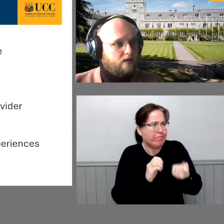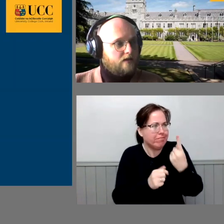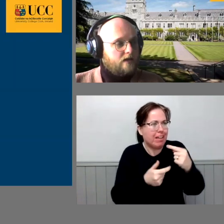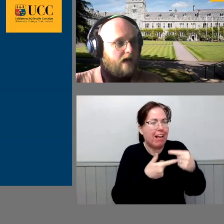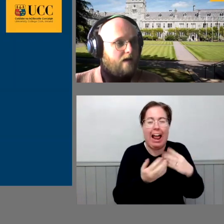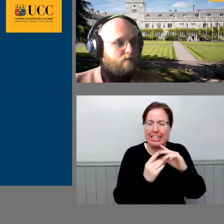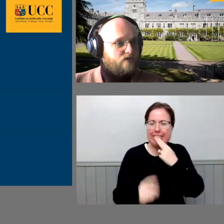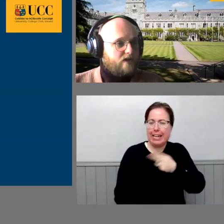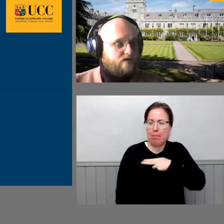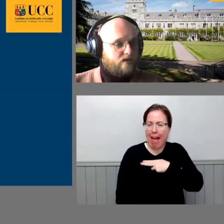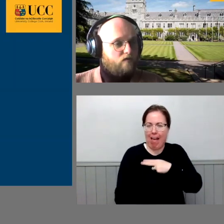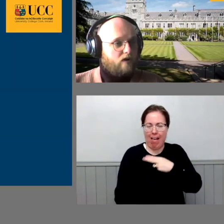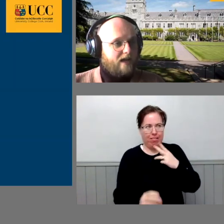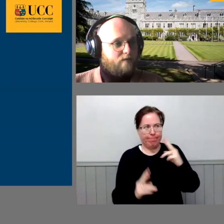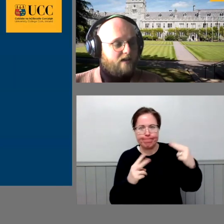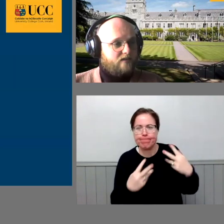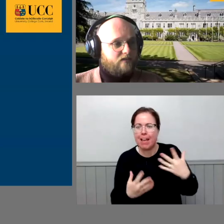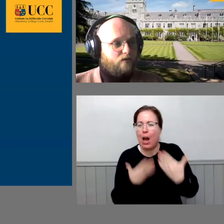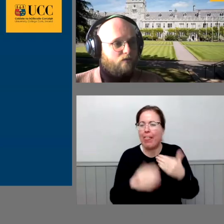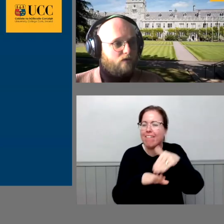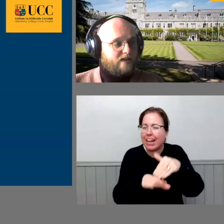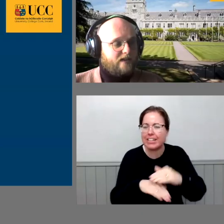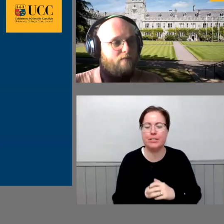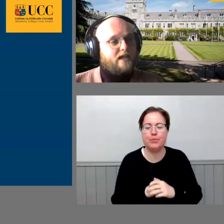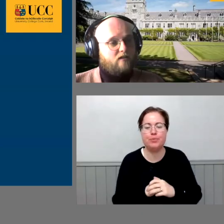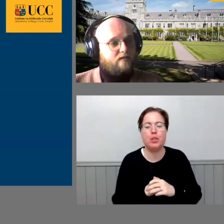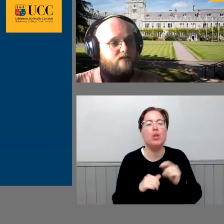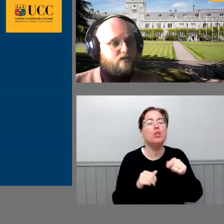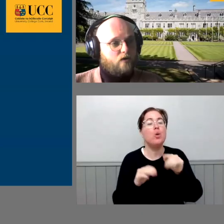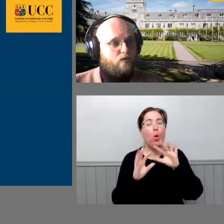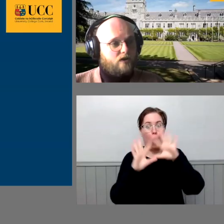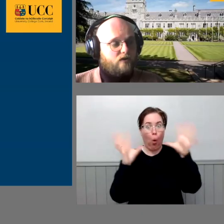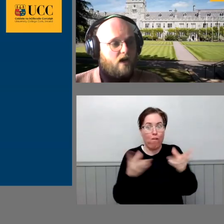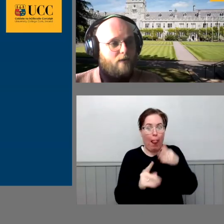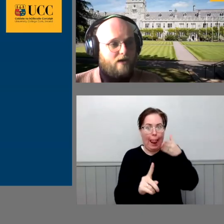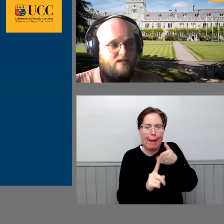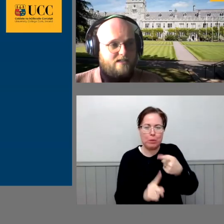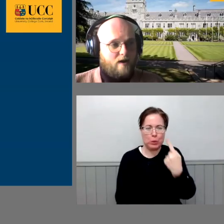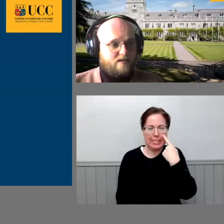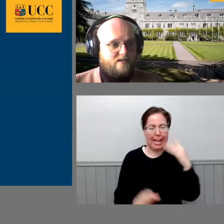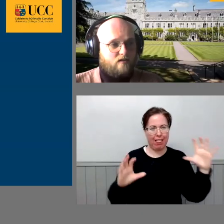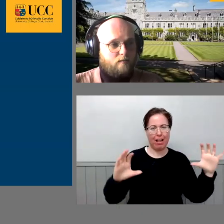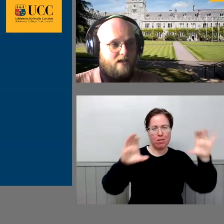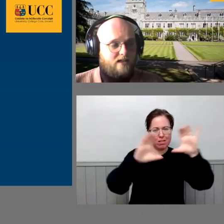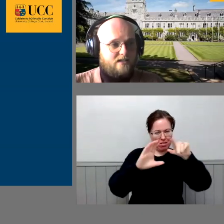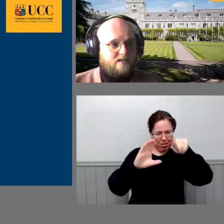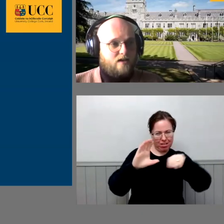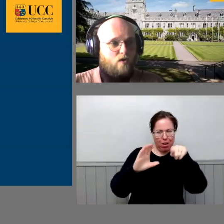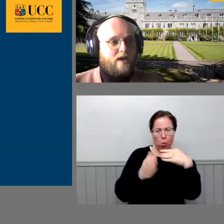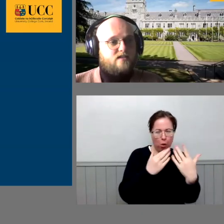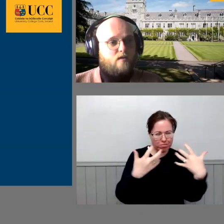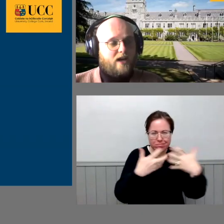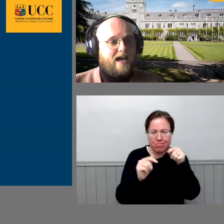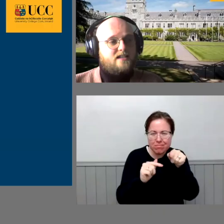health. So the overall aim then is to look at that middle ground. So, the compounded disparities and unmet